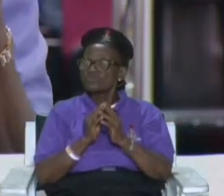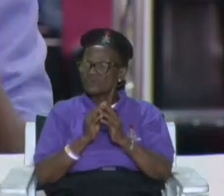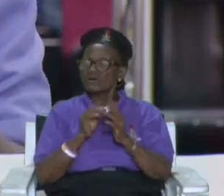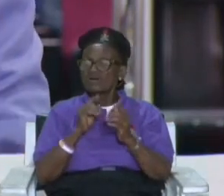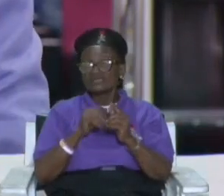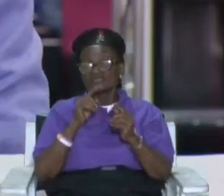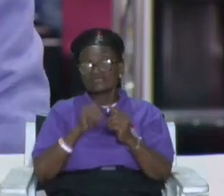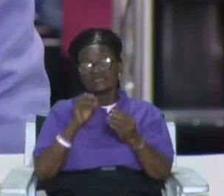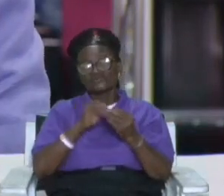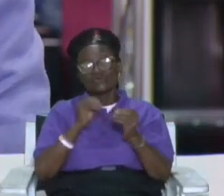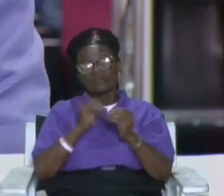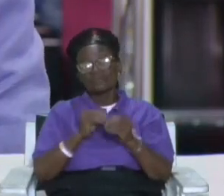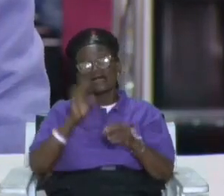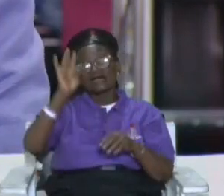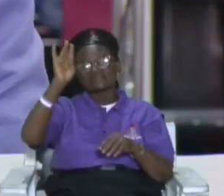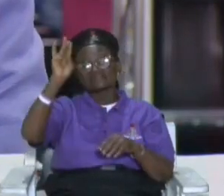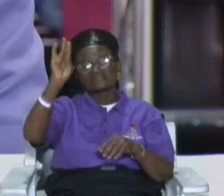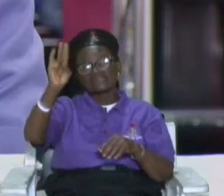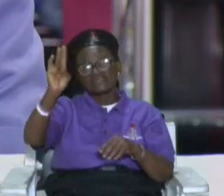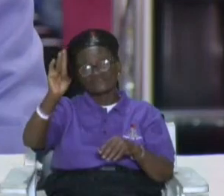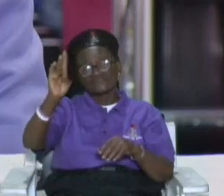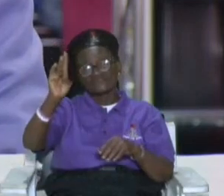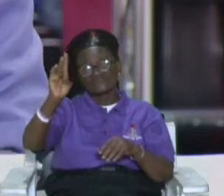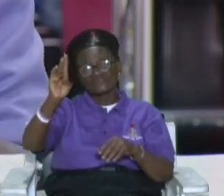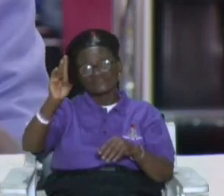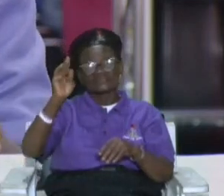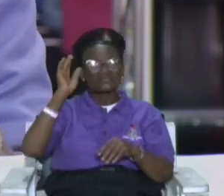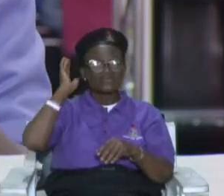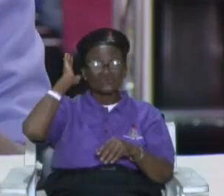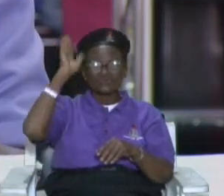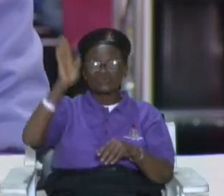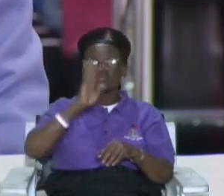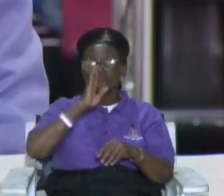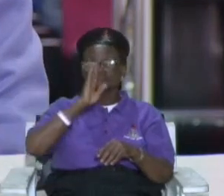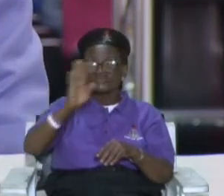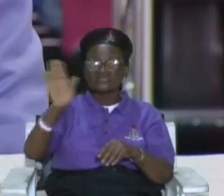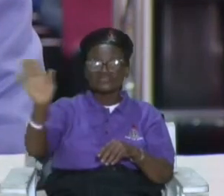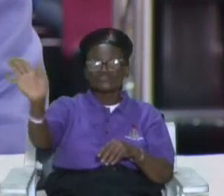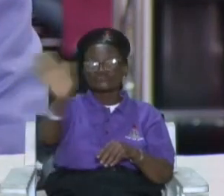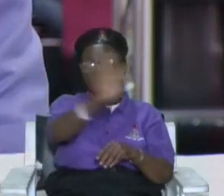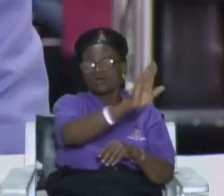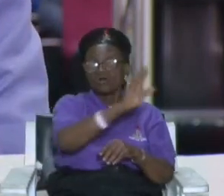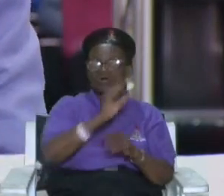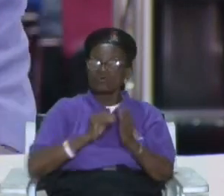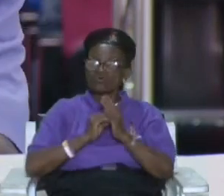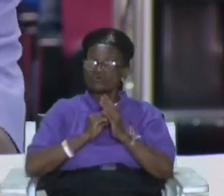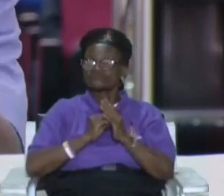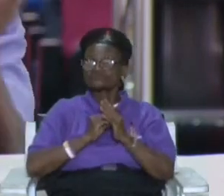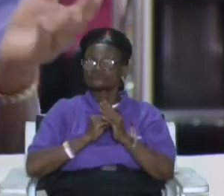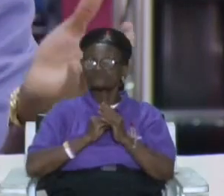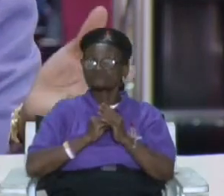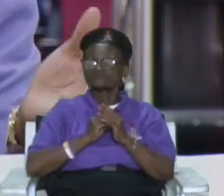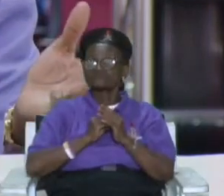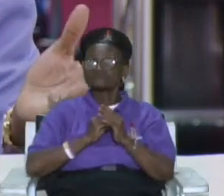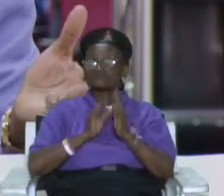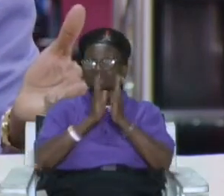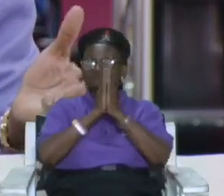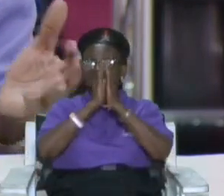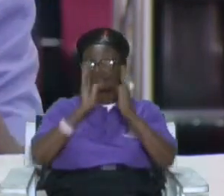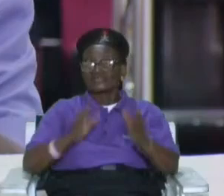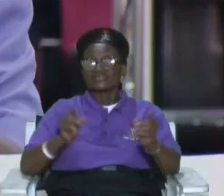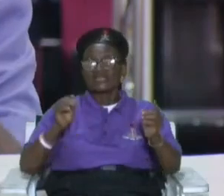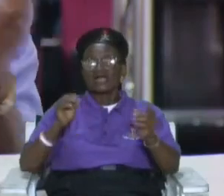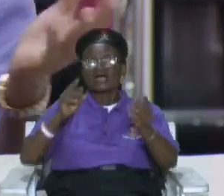prayer that you want to present to God, make it number 7. The altar is